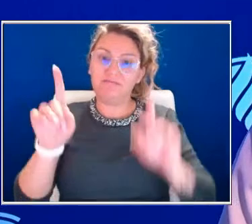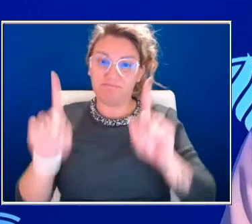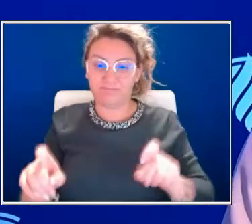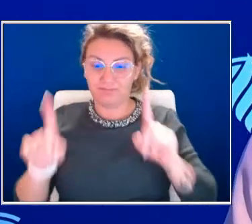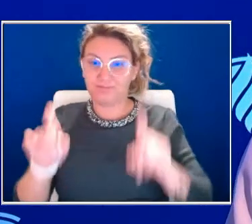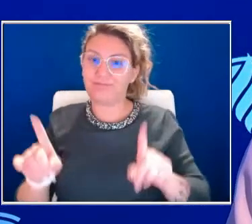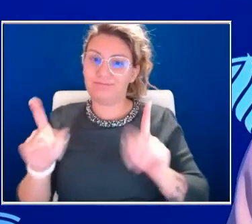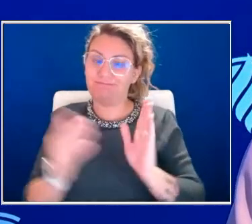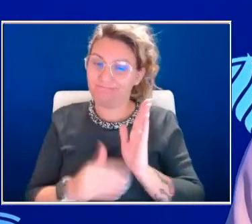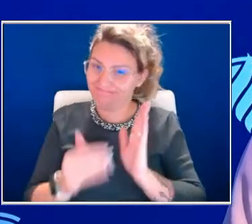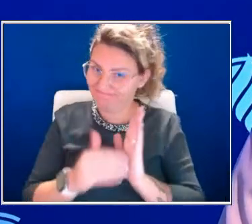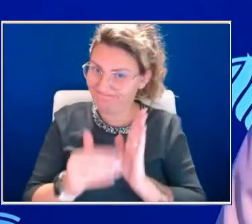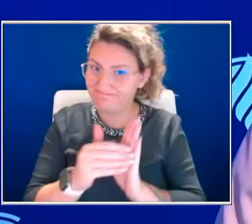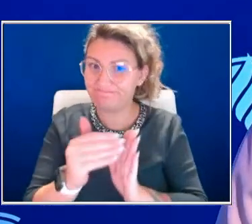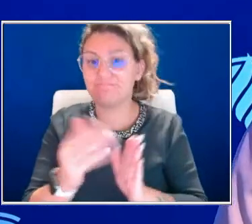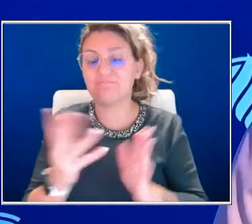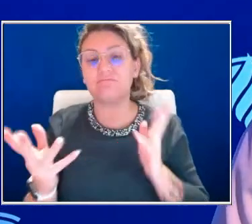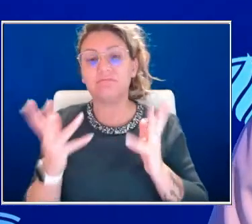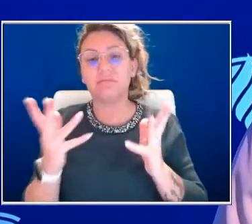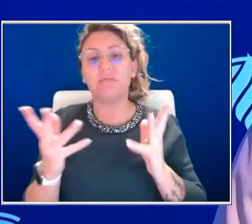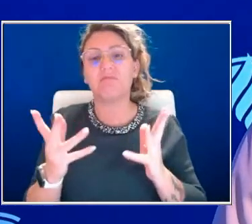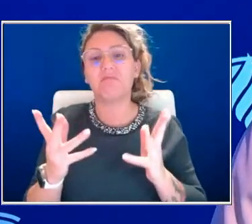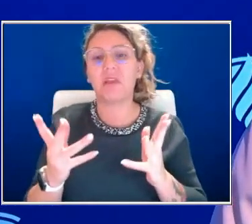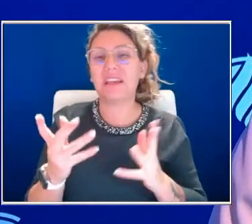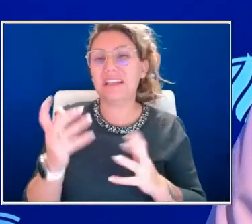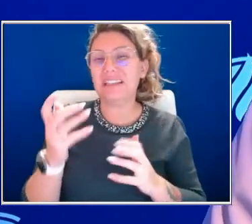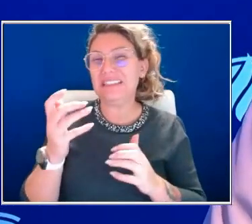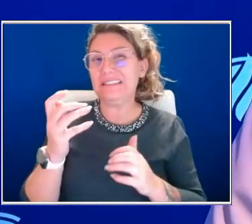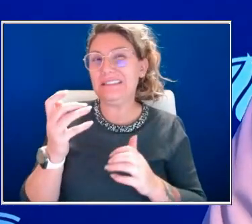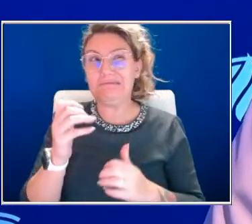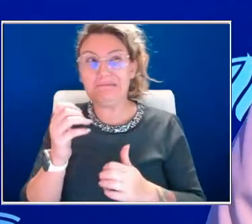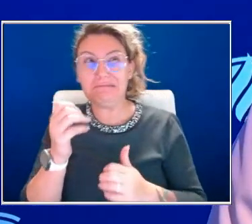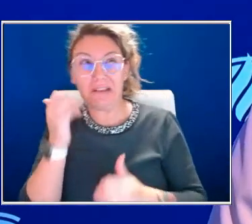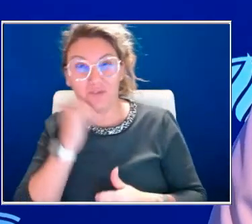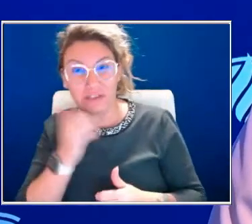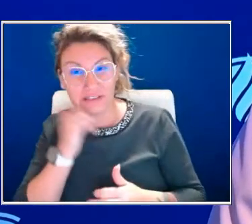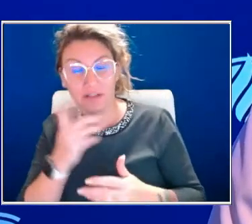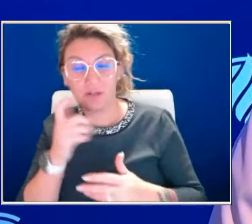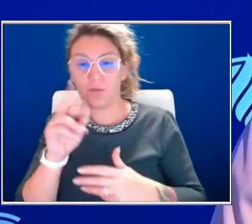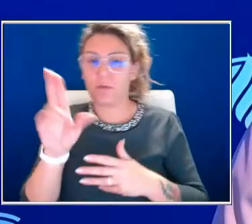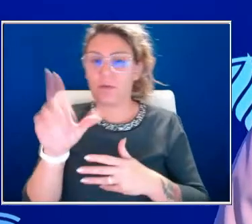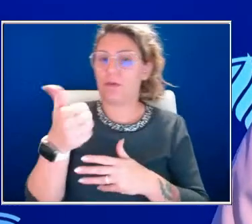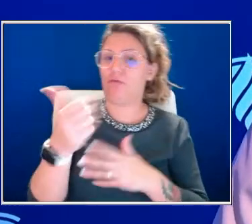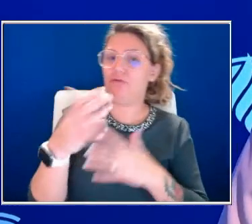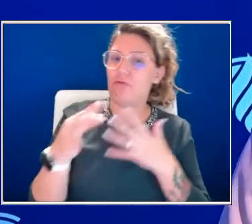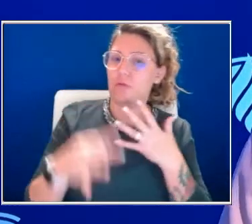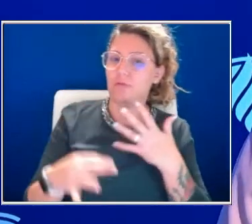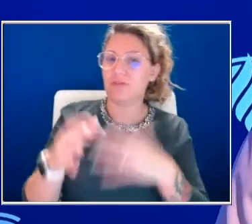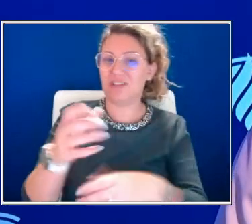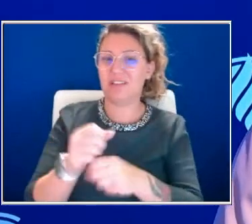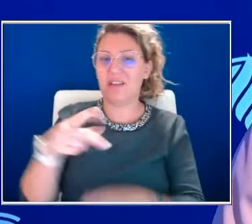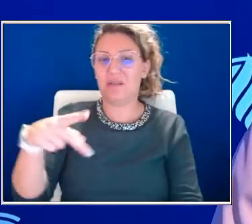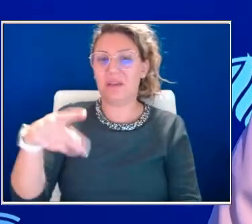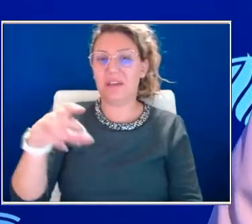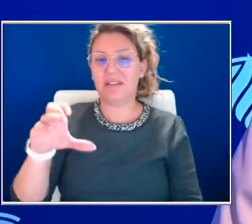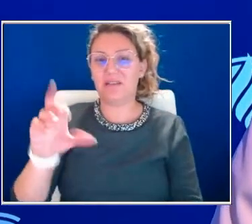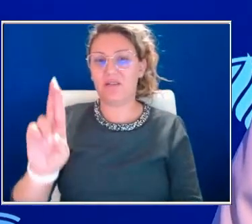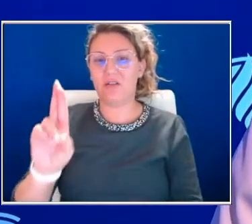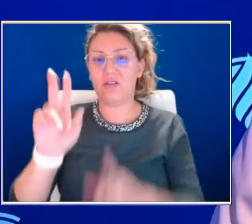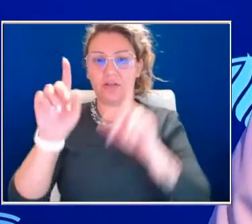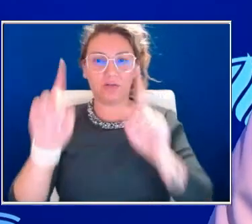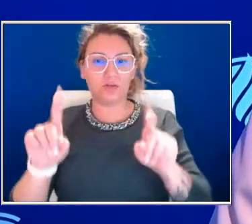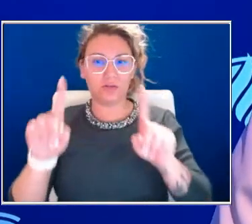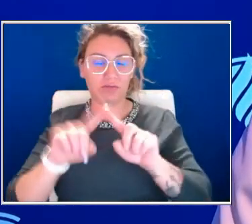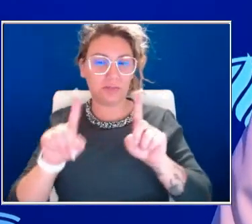probably test every 24 hours. The other option is to try and seek out a PCR test as well. But the original question, as far